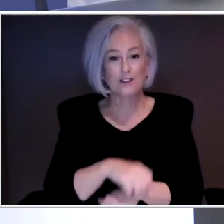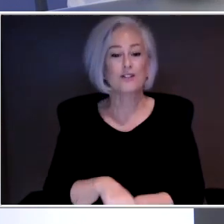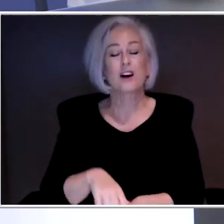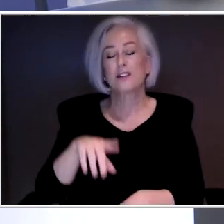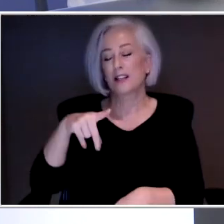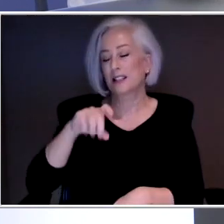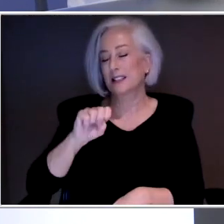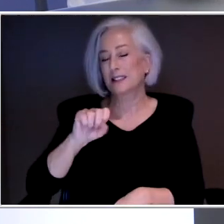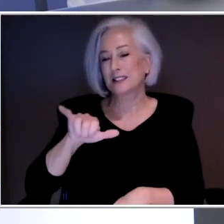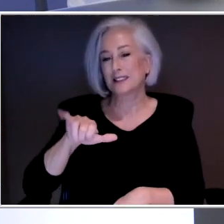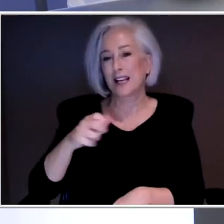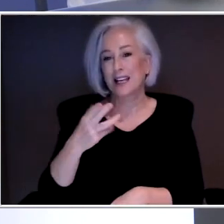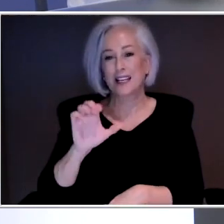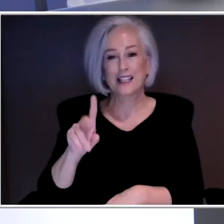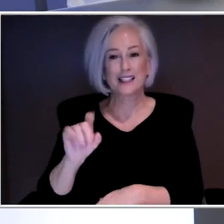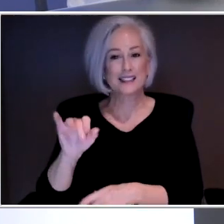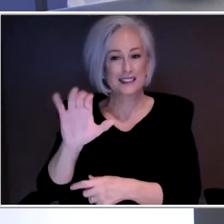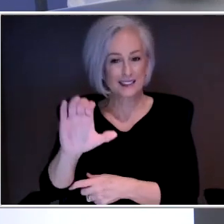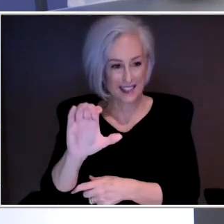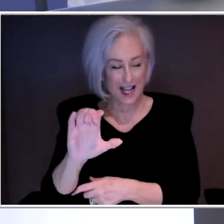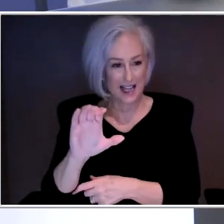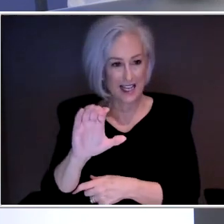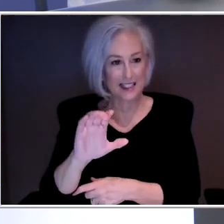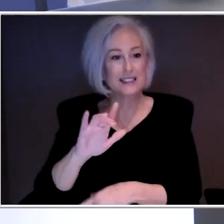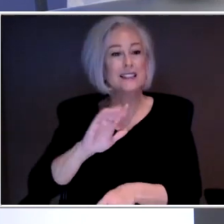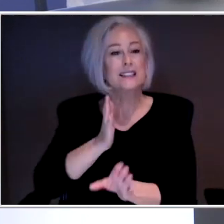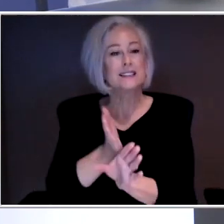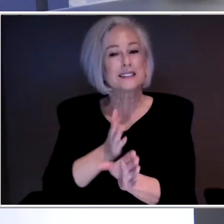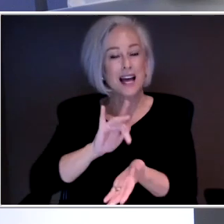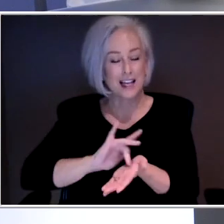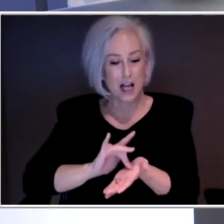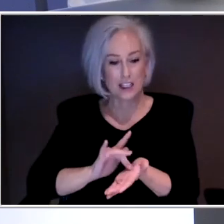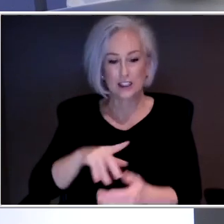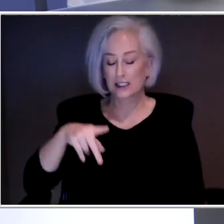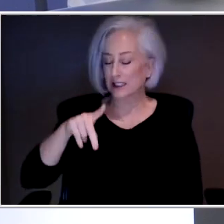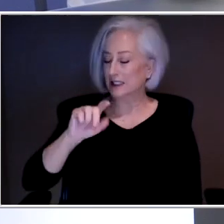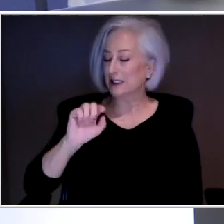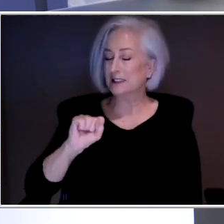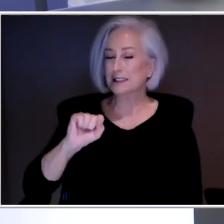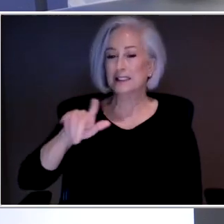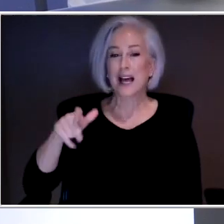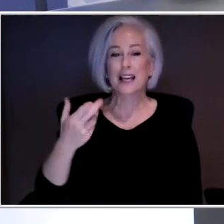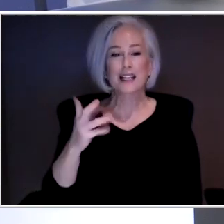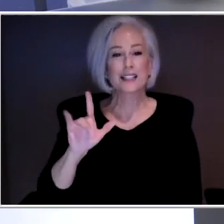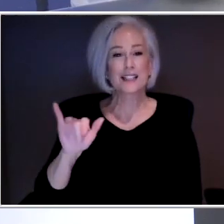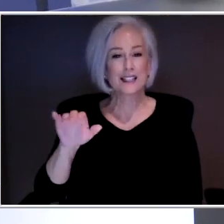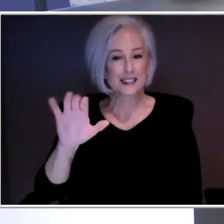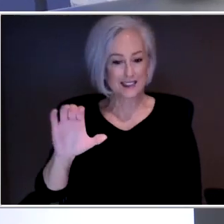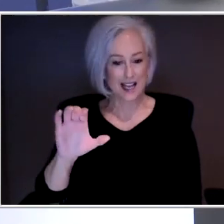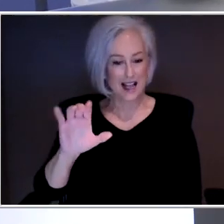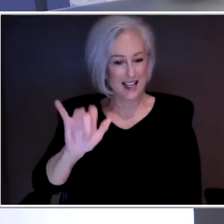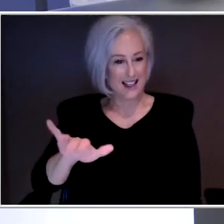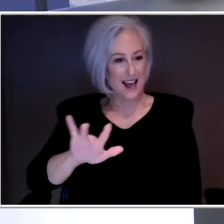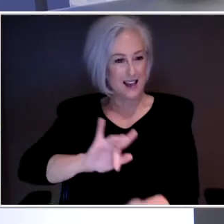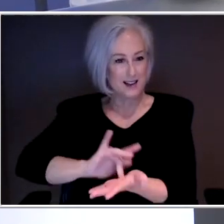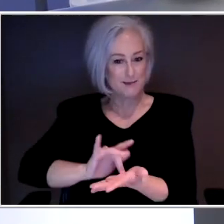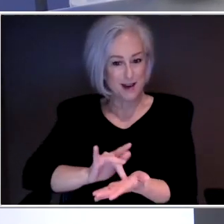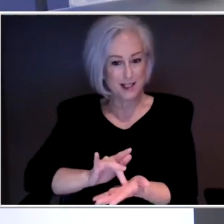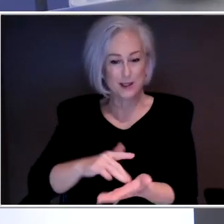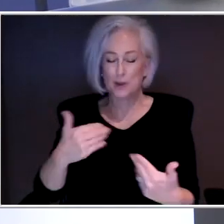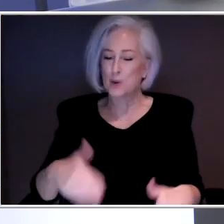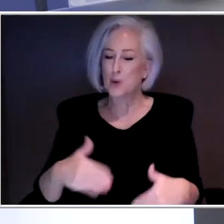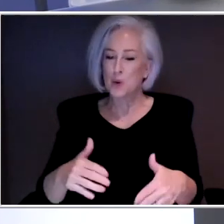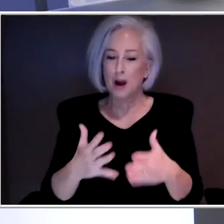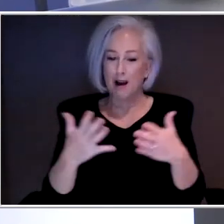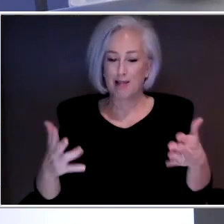start with the term psychedelic drugs. It carries a lot of baggage, depending on the decade you were born in, right, and what you learned